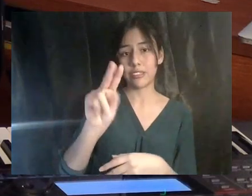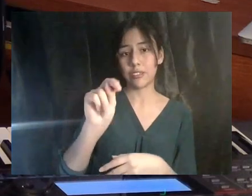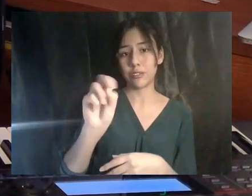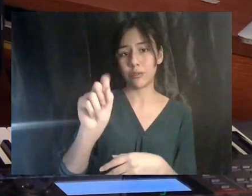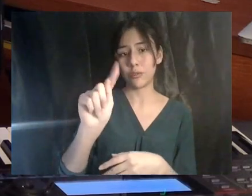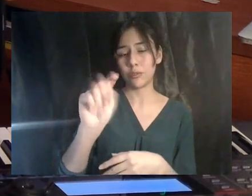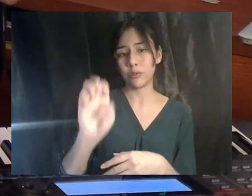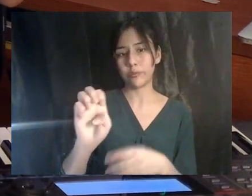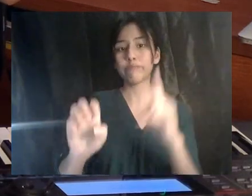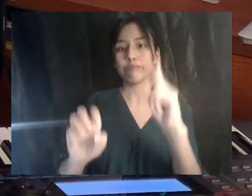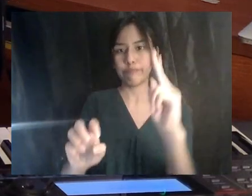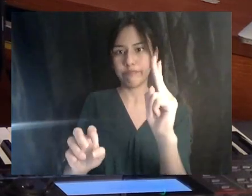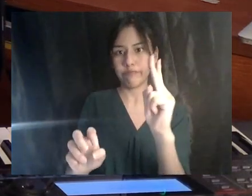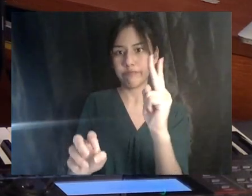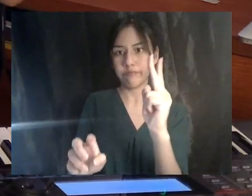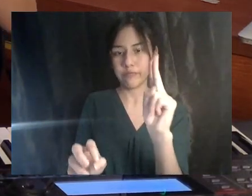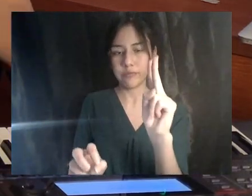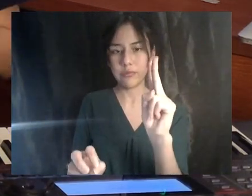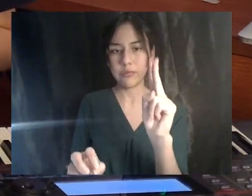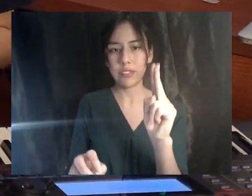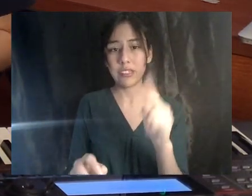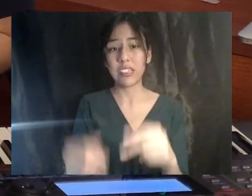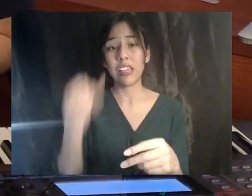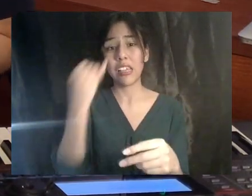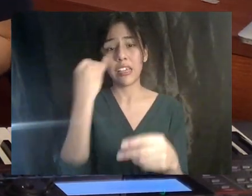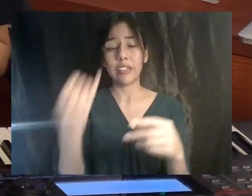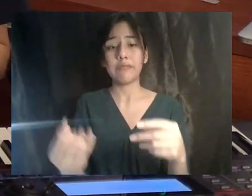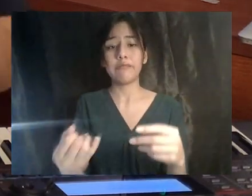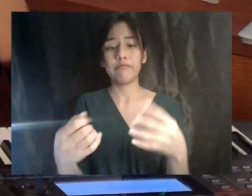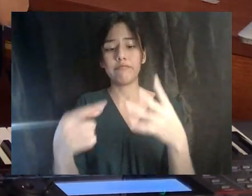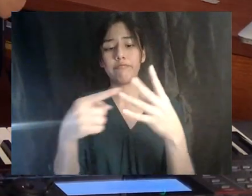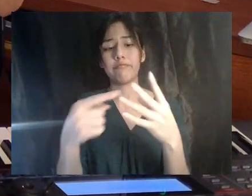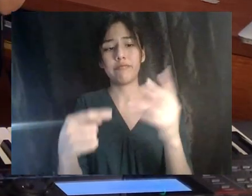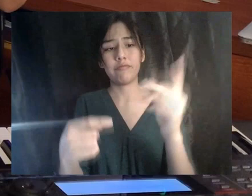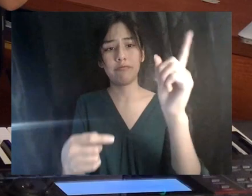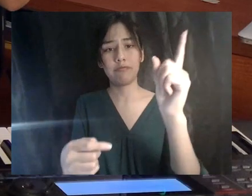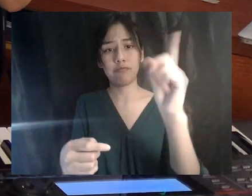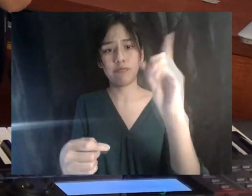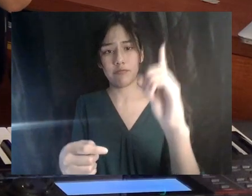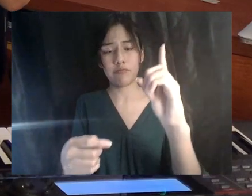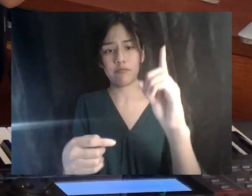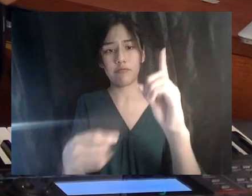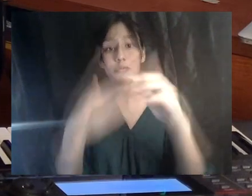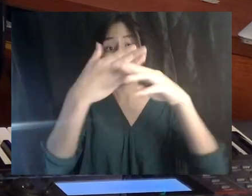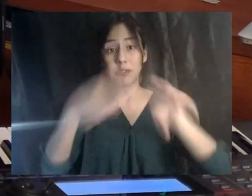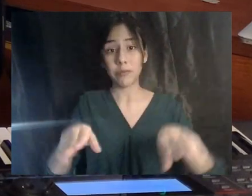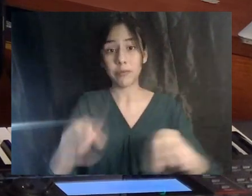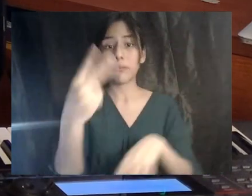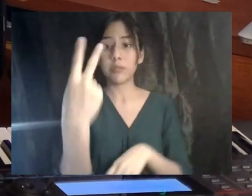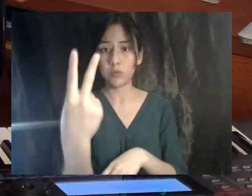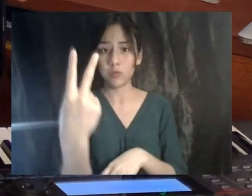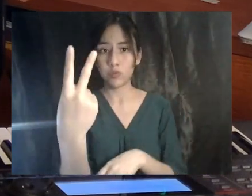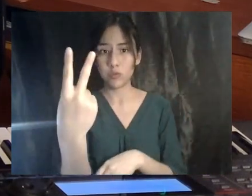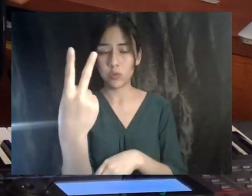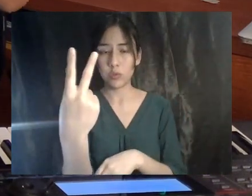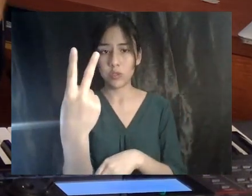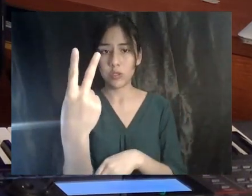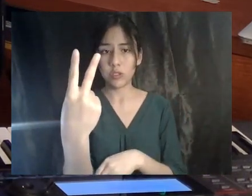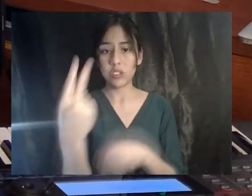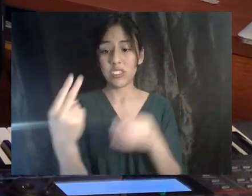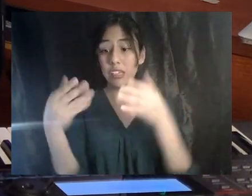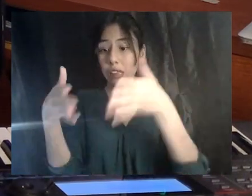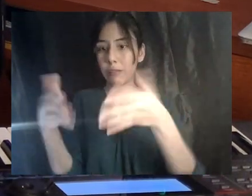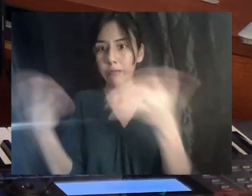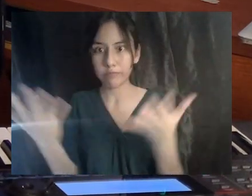your quarter note, which is 1 beat, and follow the same pattern that we've been doing, which is split it in half, you're